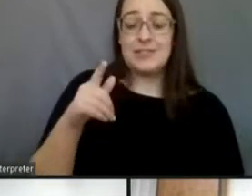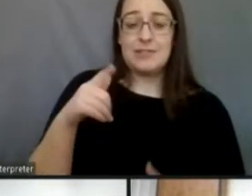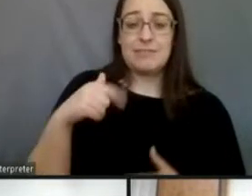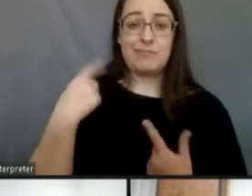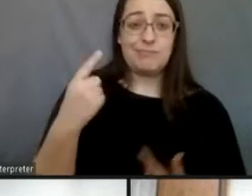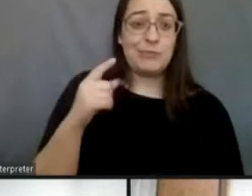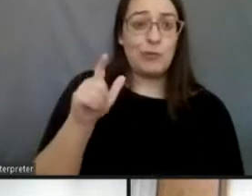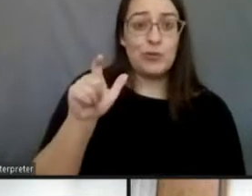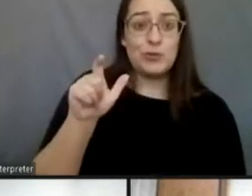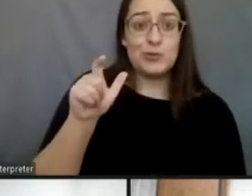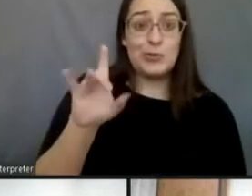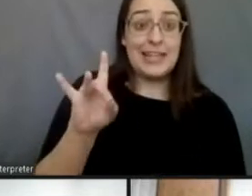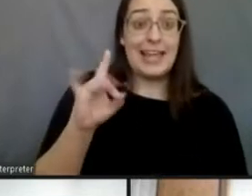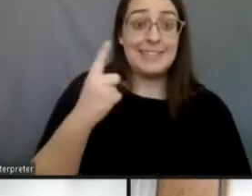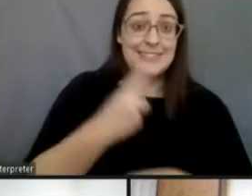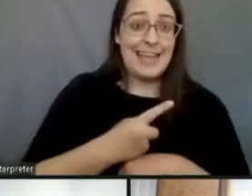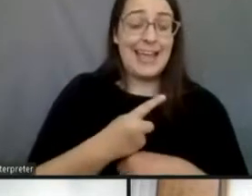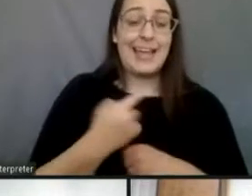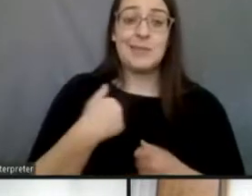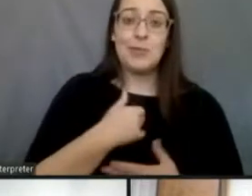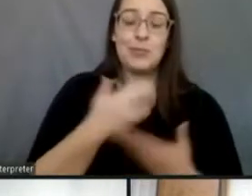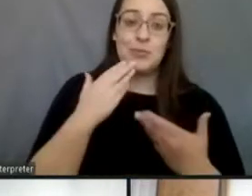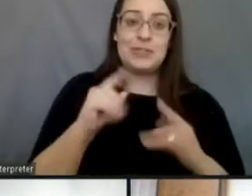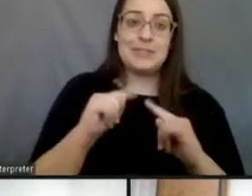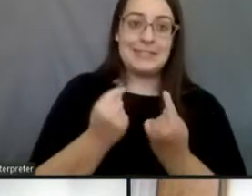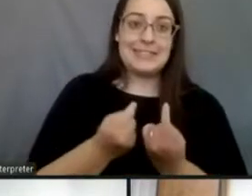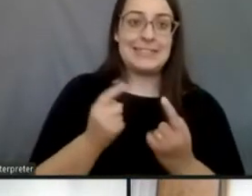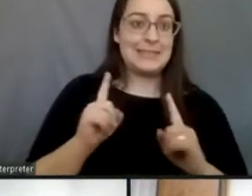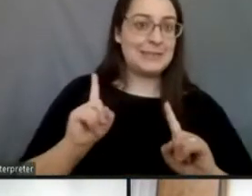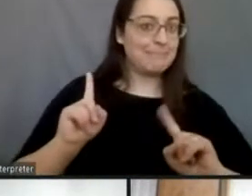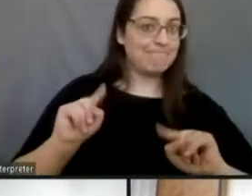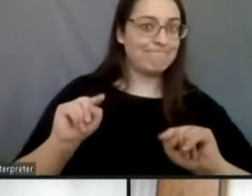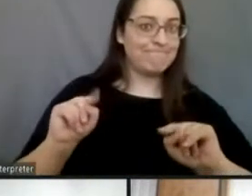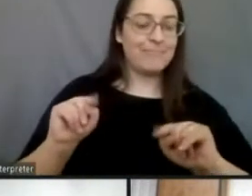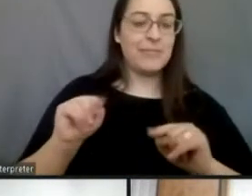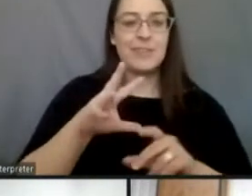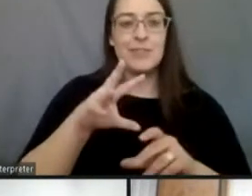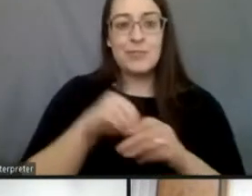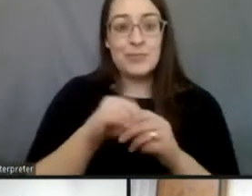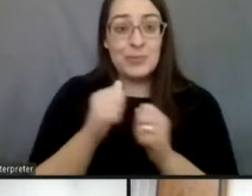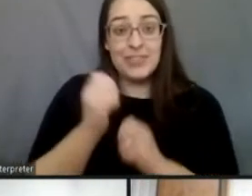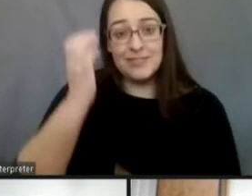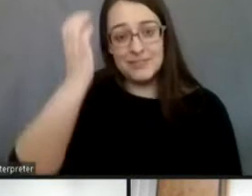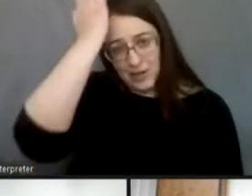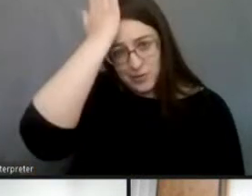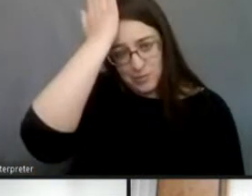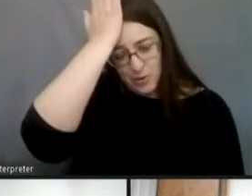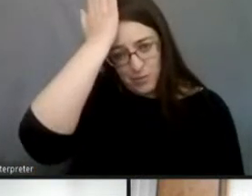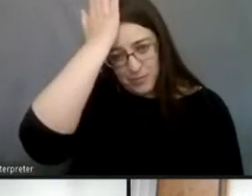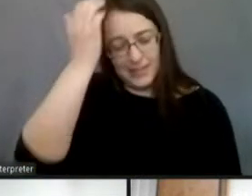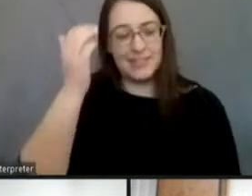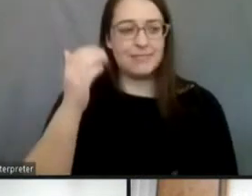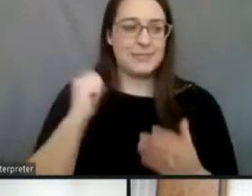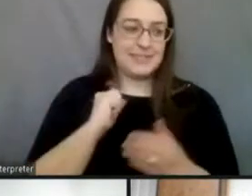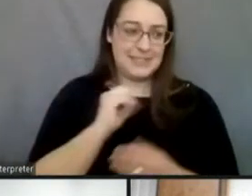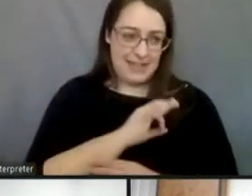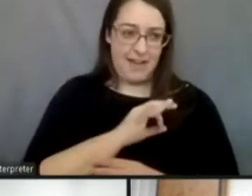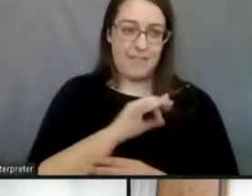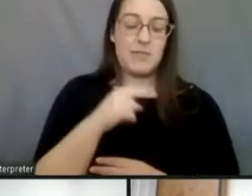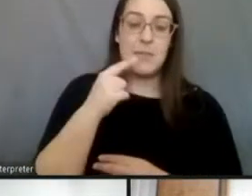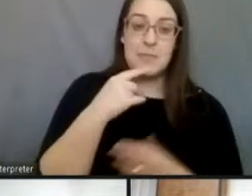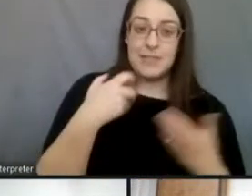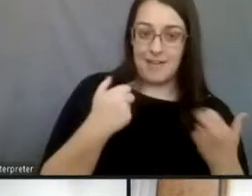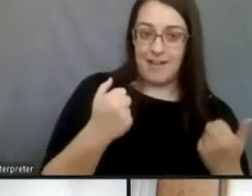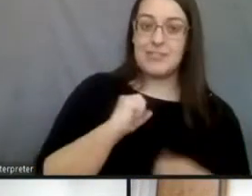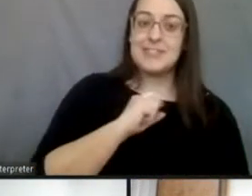so we could not appreciate our team more. That was part of the fire department. We had fire department staff and public health